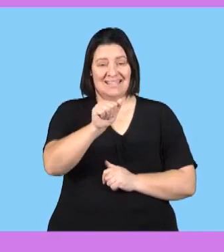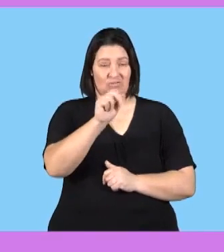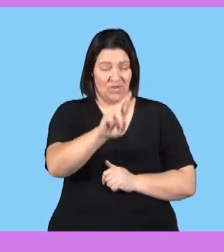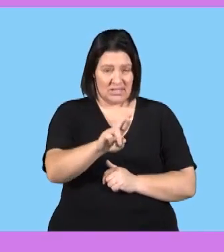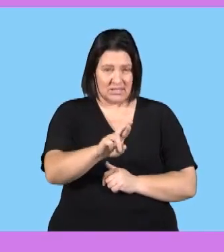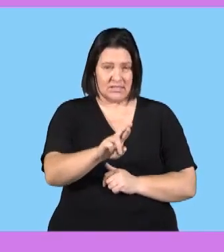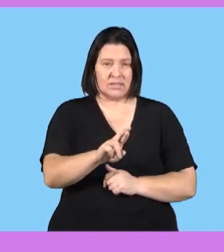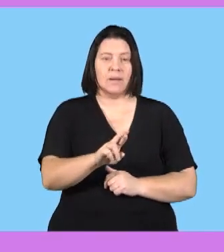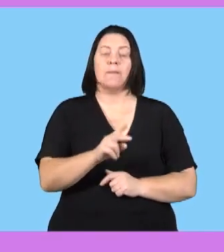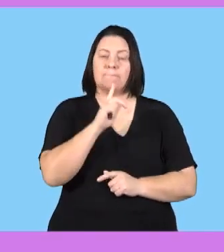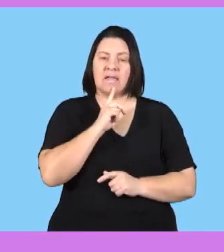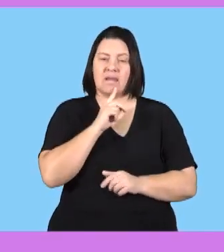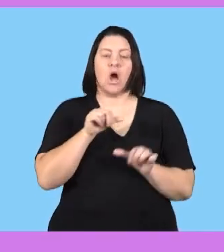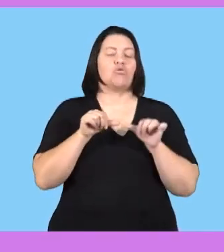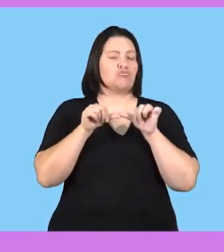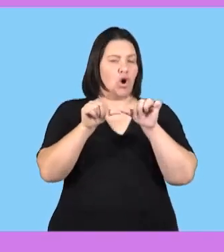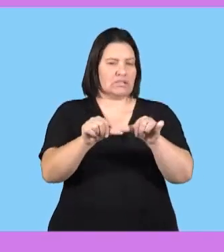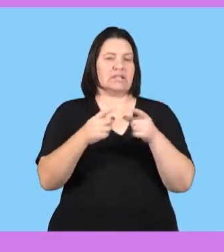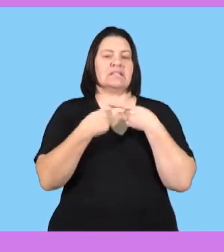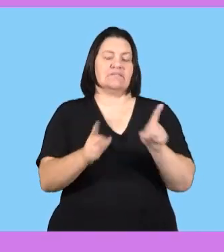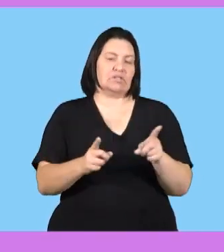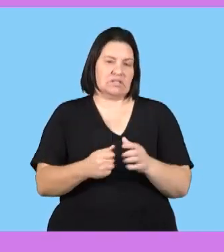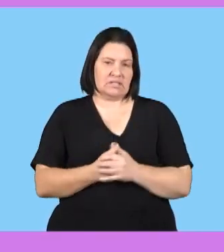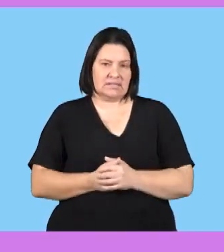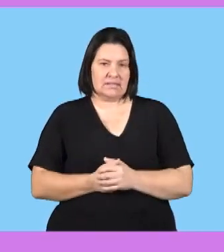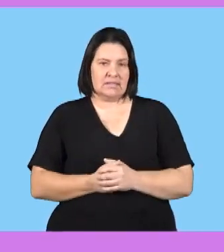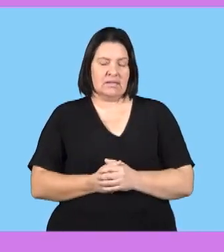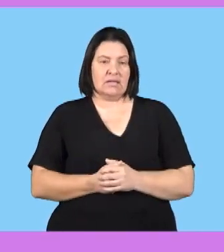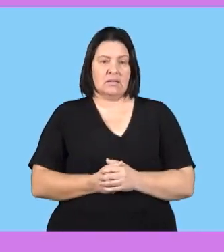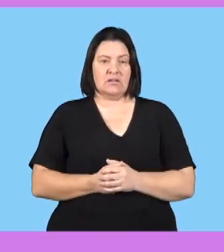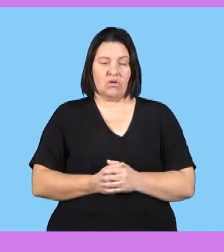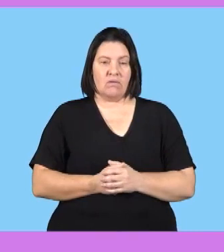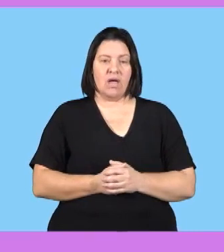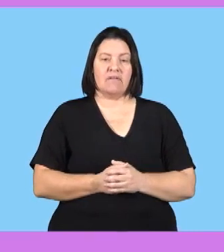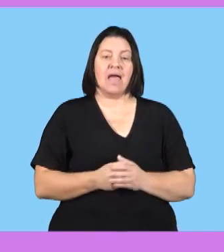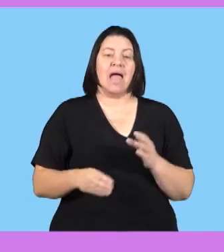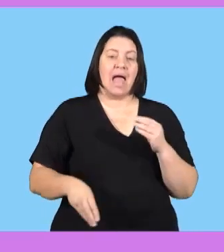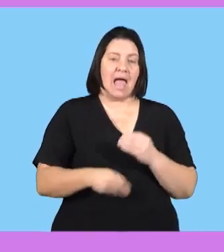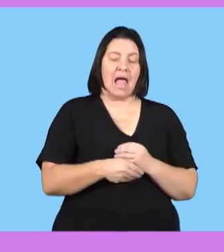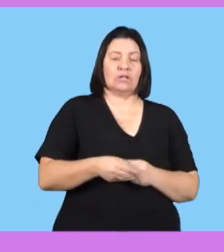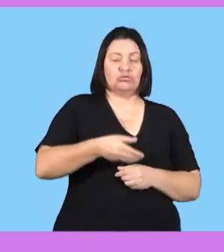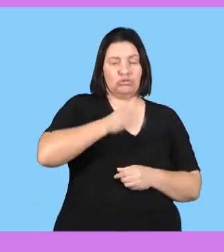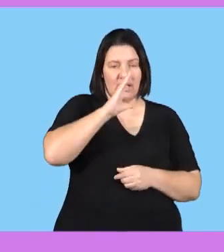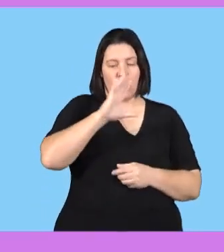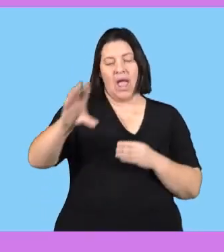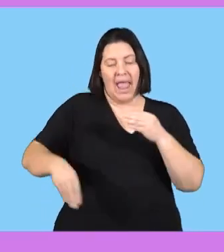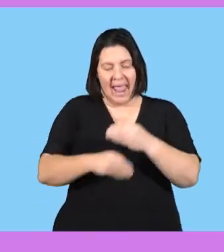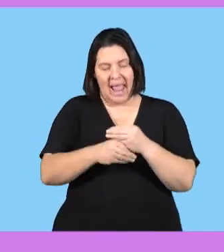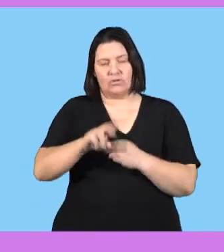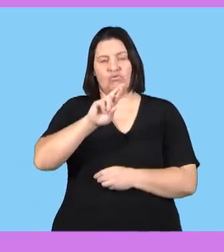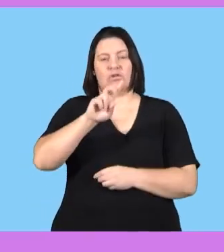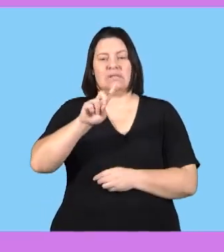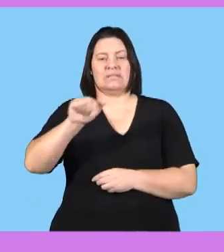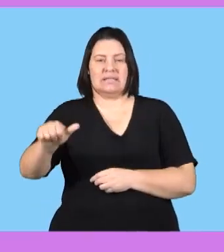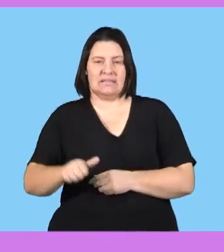16 rand, it means it is a constant difference. So when you need an extra drink, you add